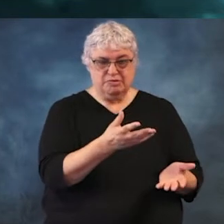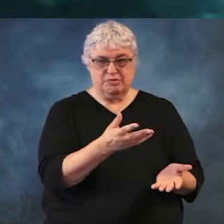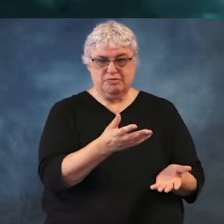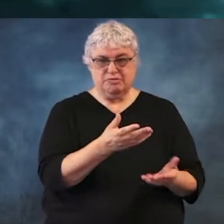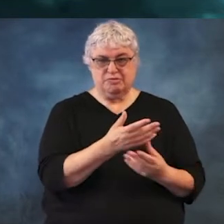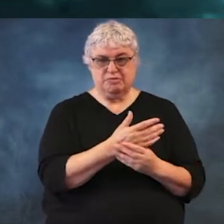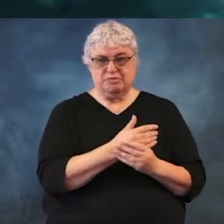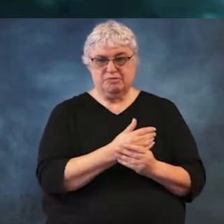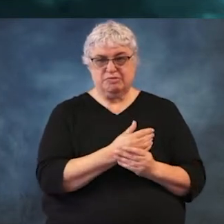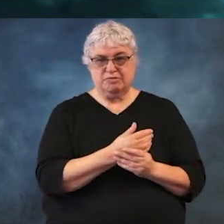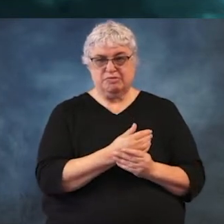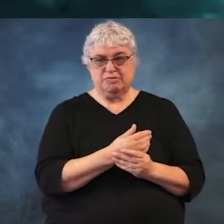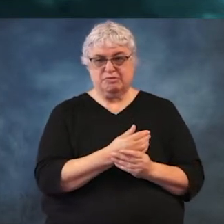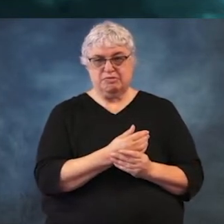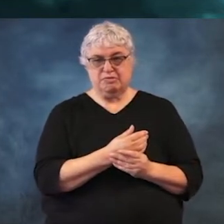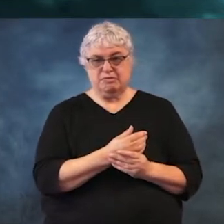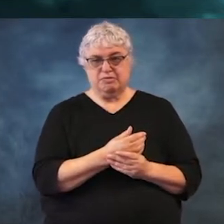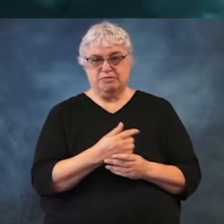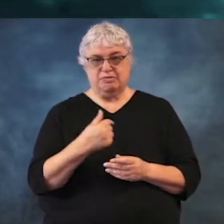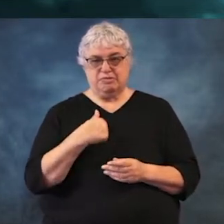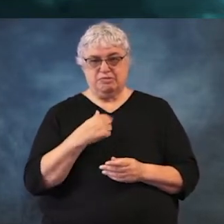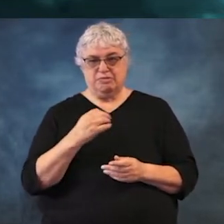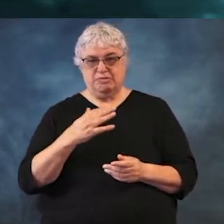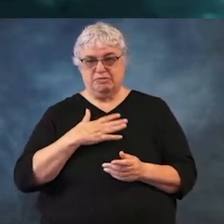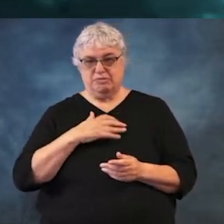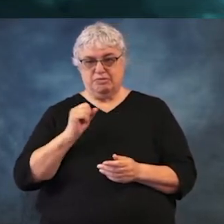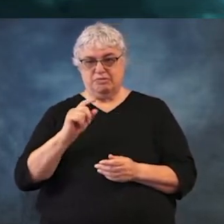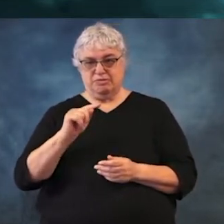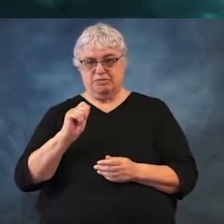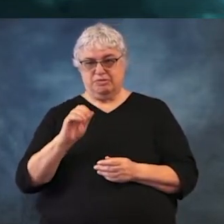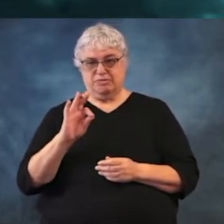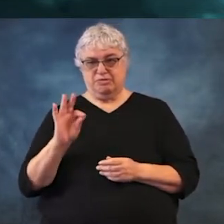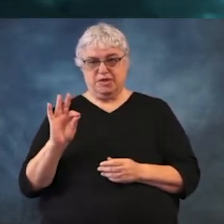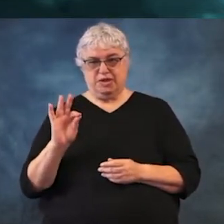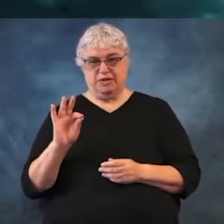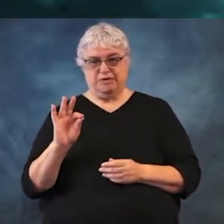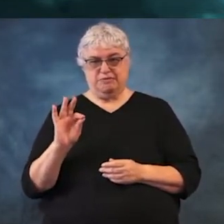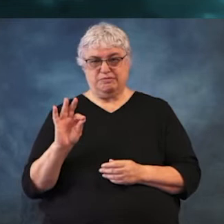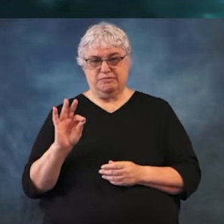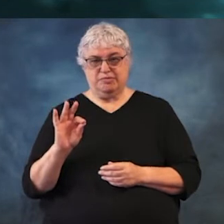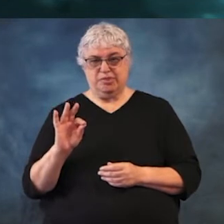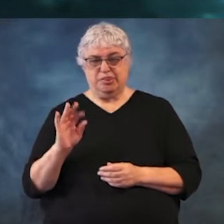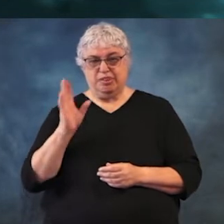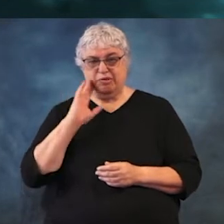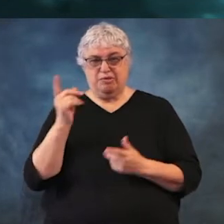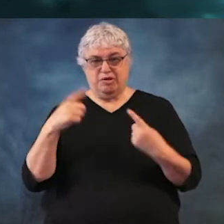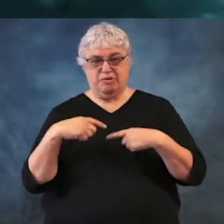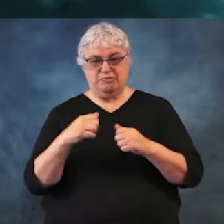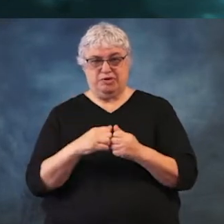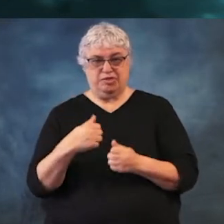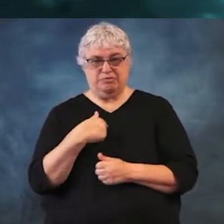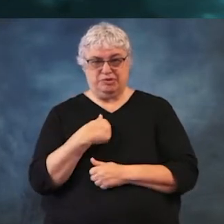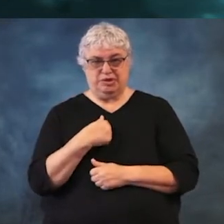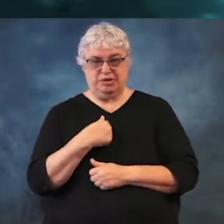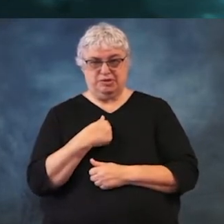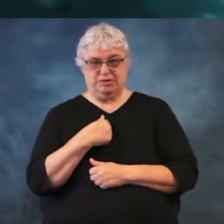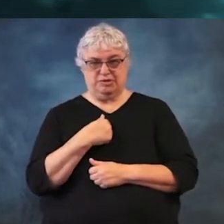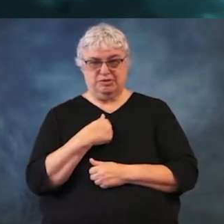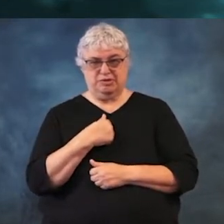because automatically me and my staff, my my staff is gonna go with me,